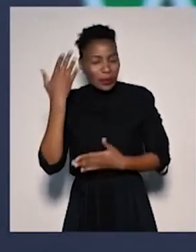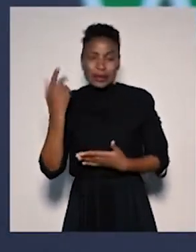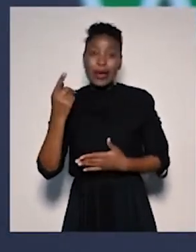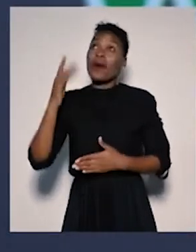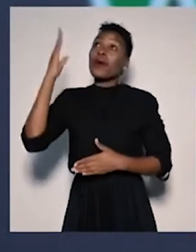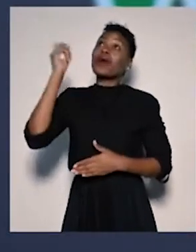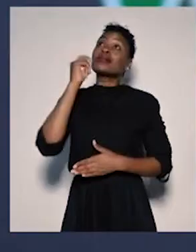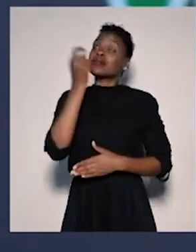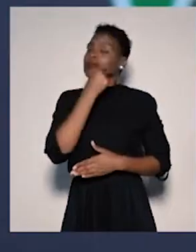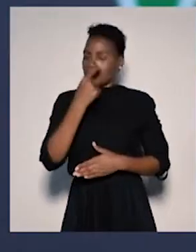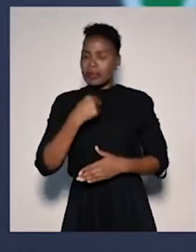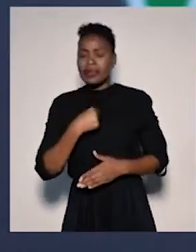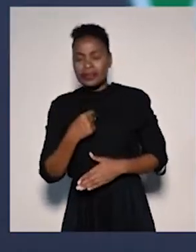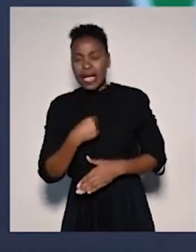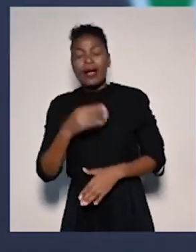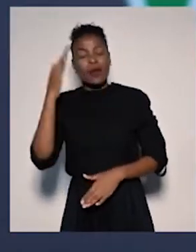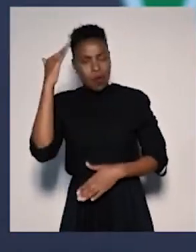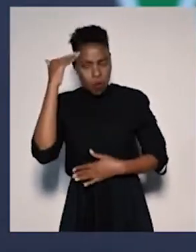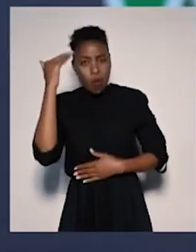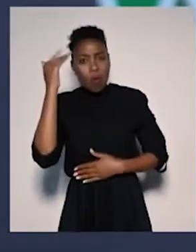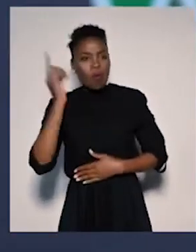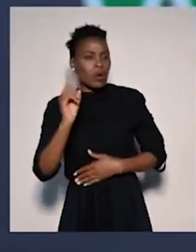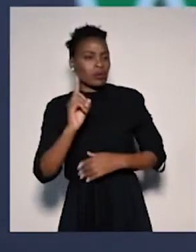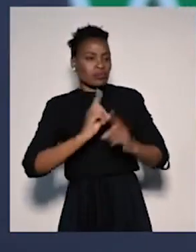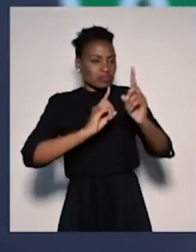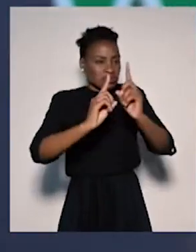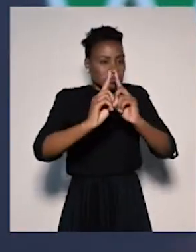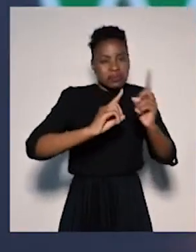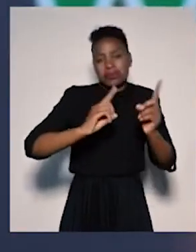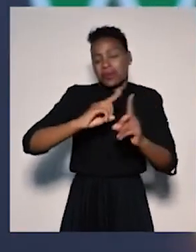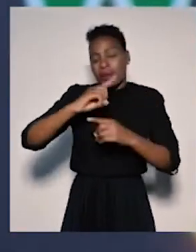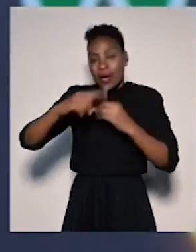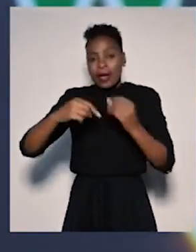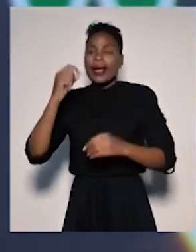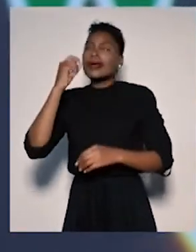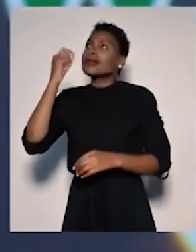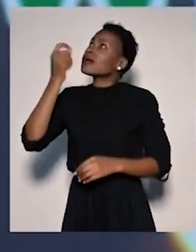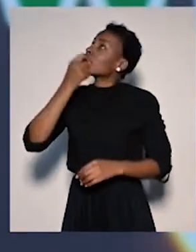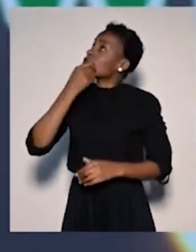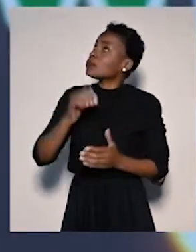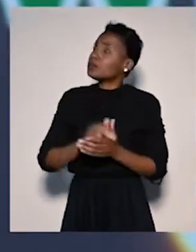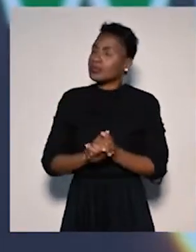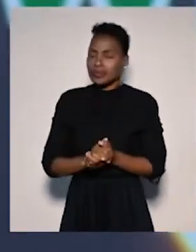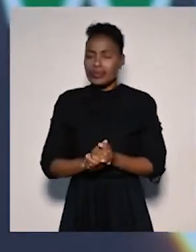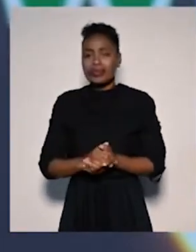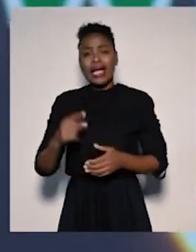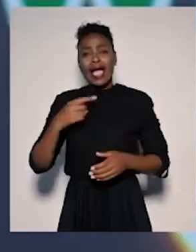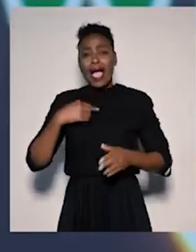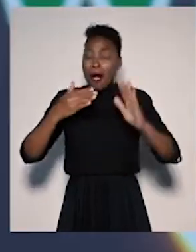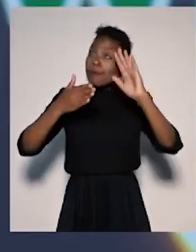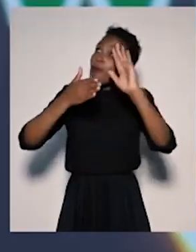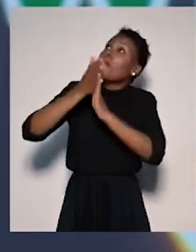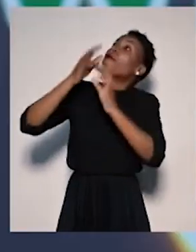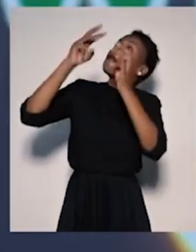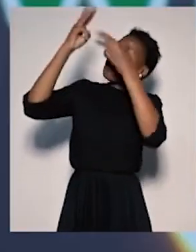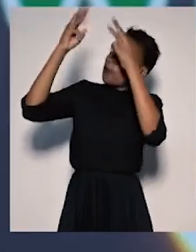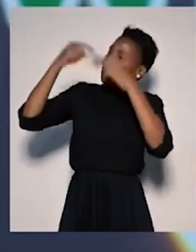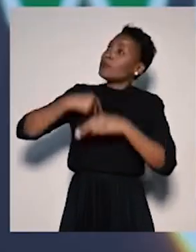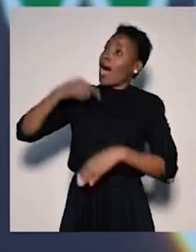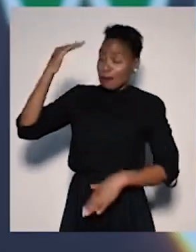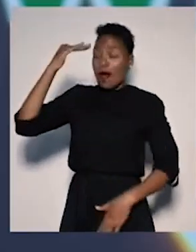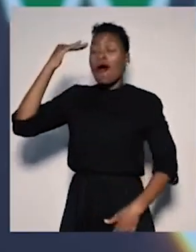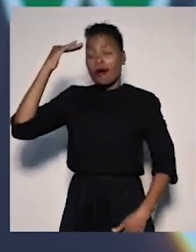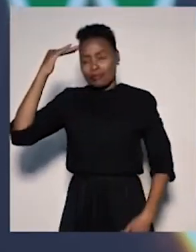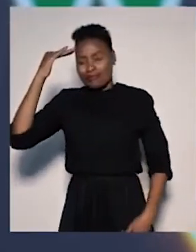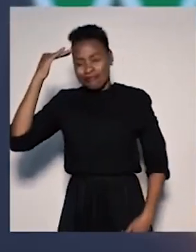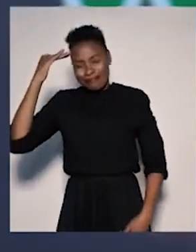me, but I could recognize a lot of what he was talking about. And he said, this man said, I'm going home. He said, I know. He